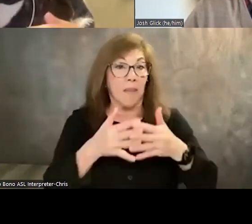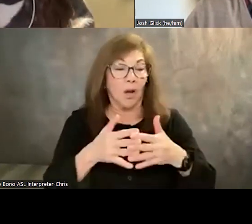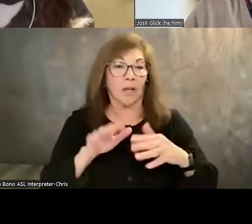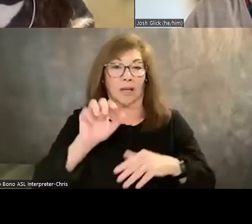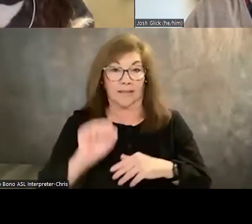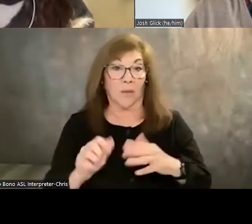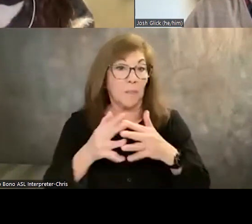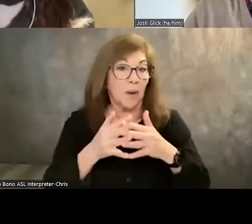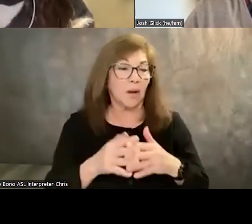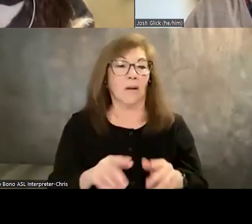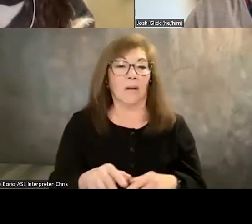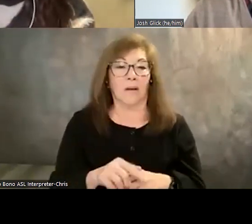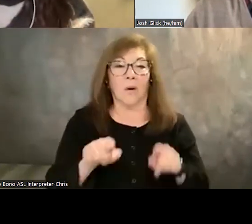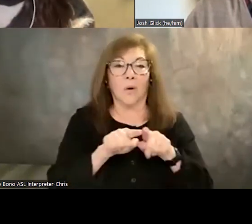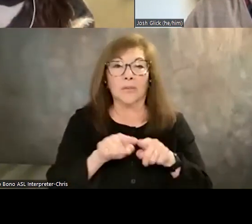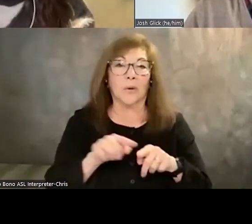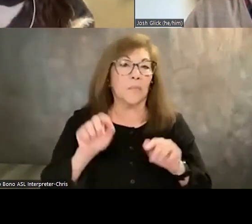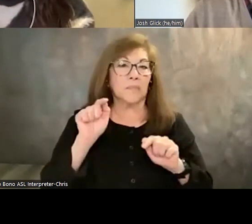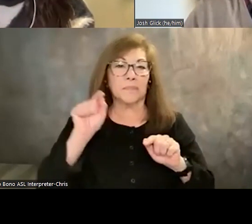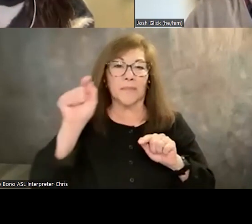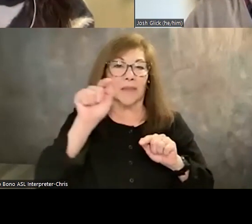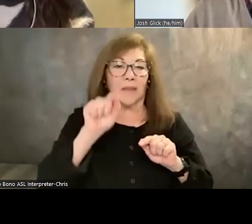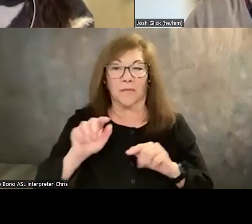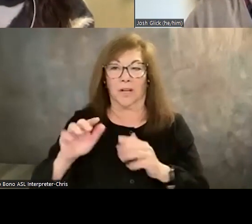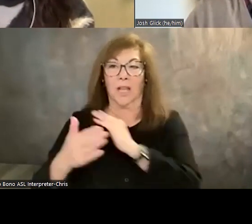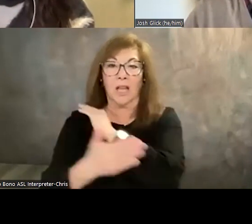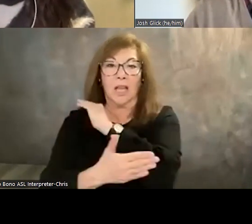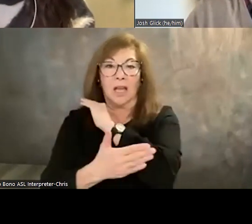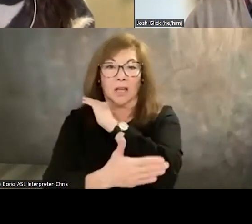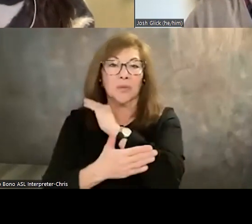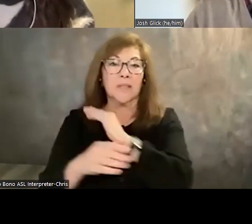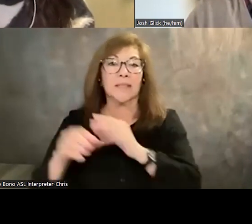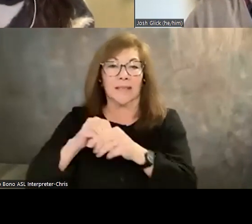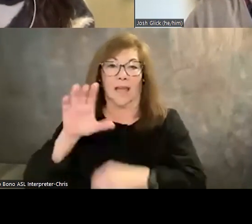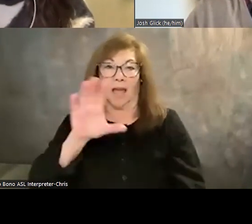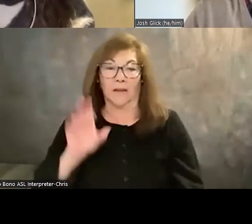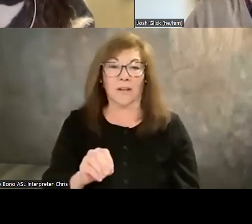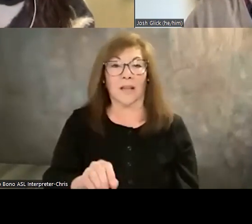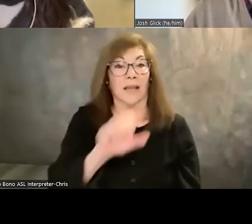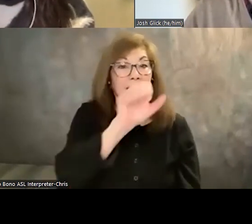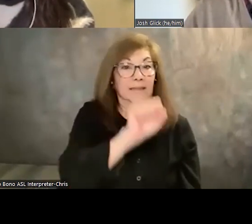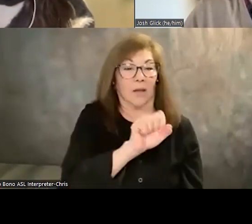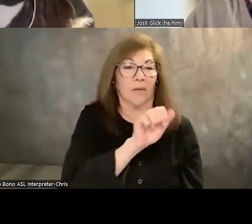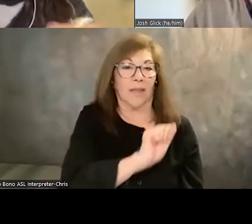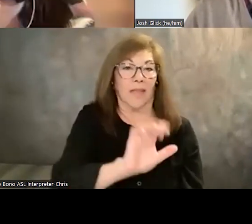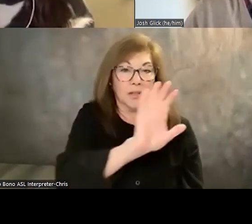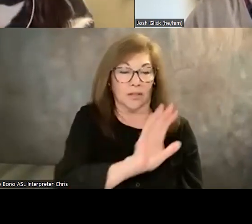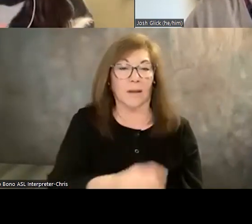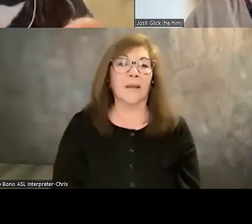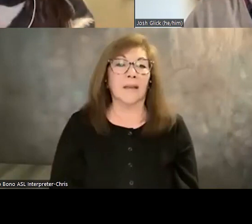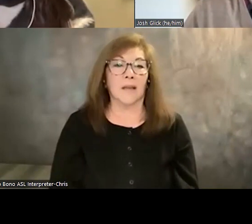also across several countries in Africa, in South Asia. And we cover issues from